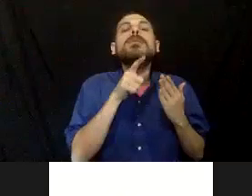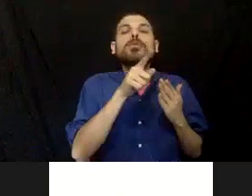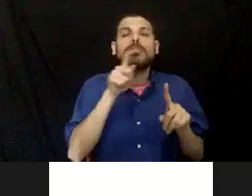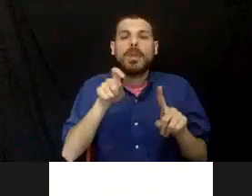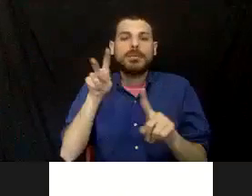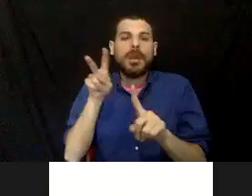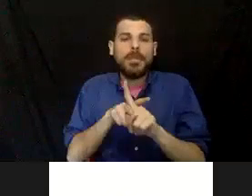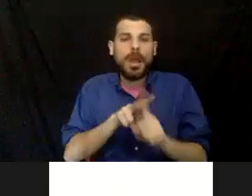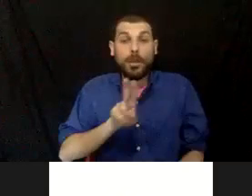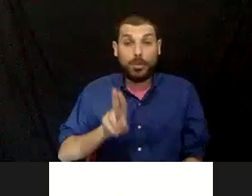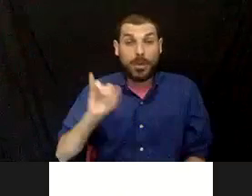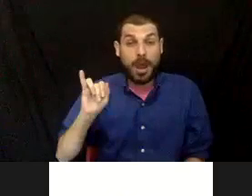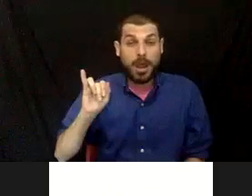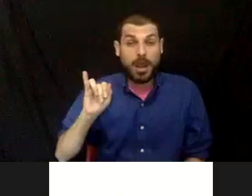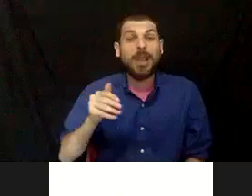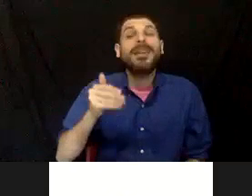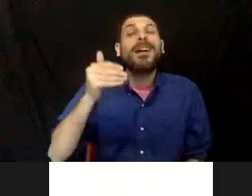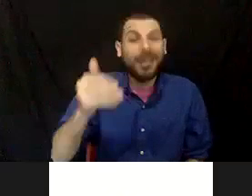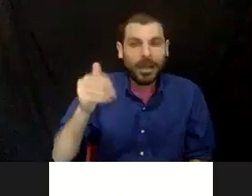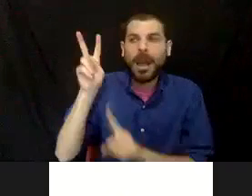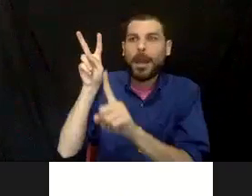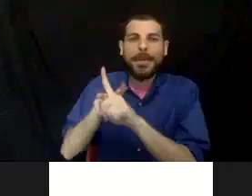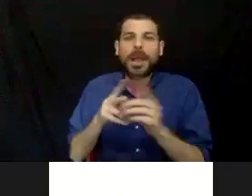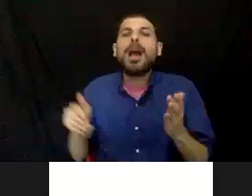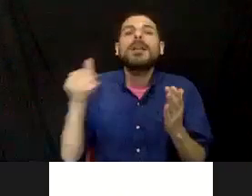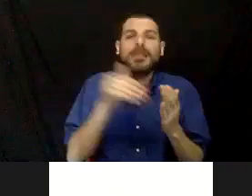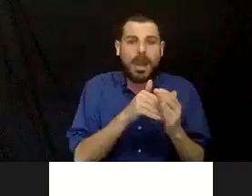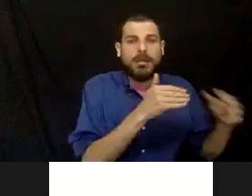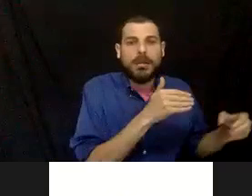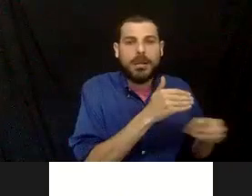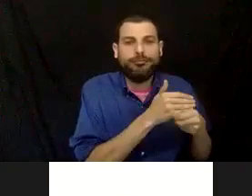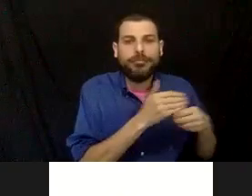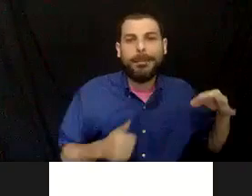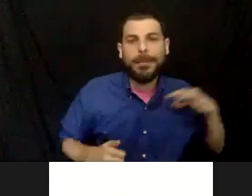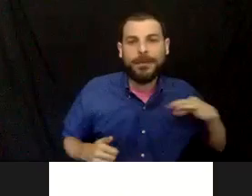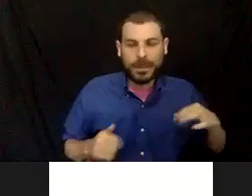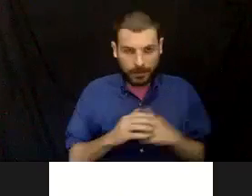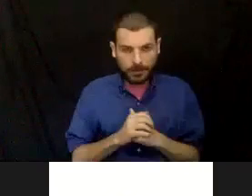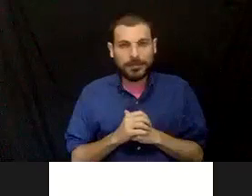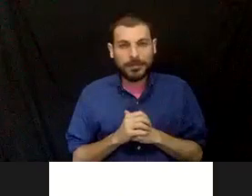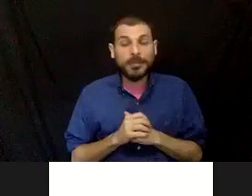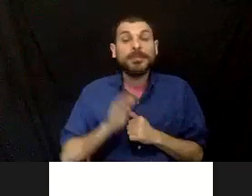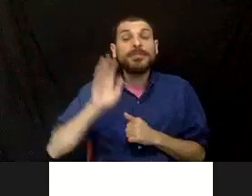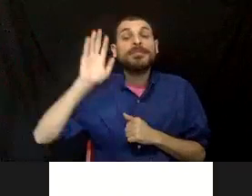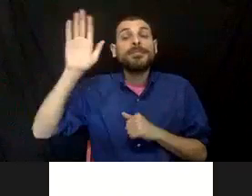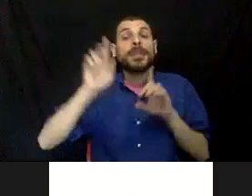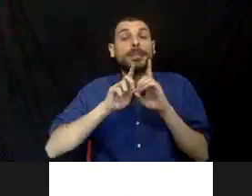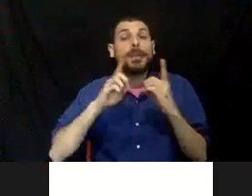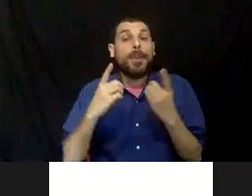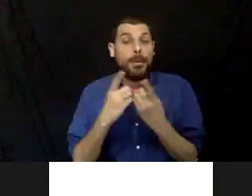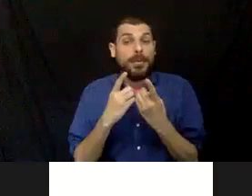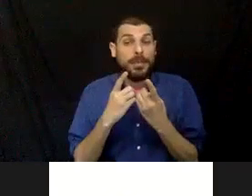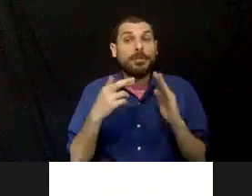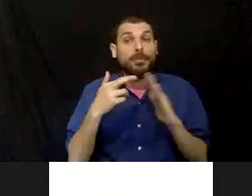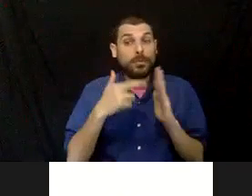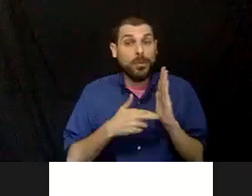application once your regular unemployment insurance runs out. The department's guidance says that they are going